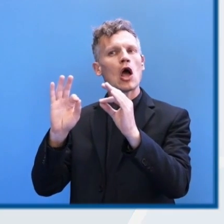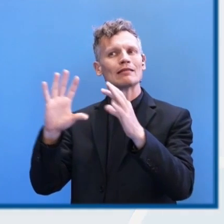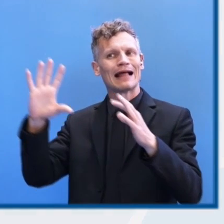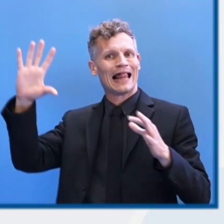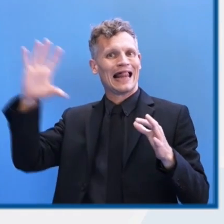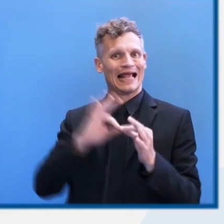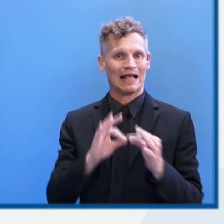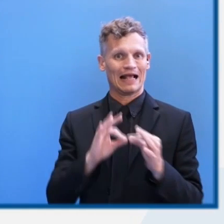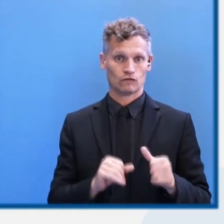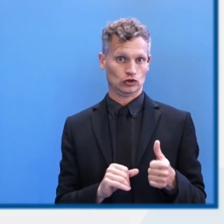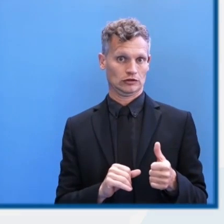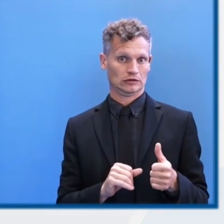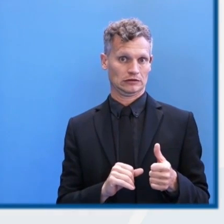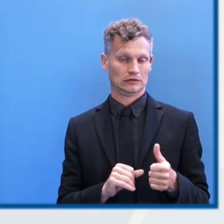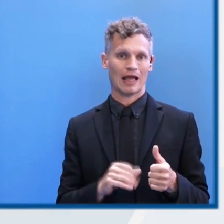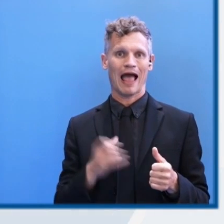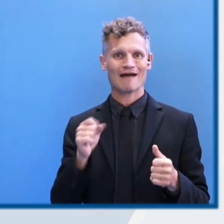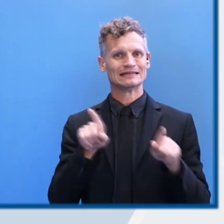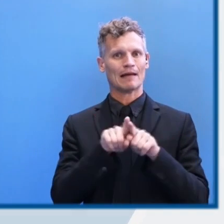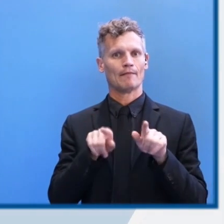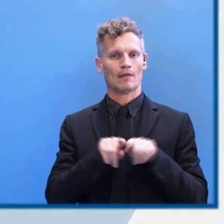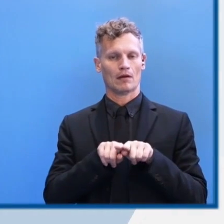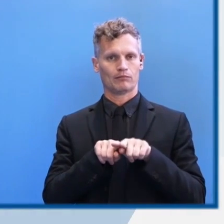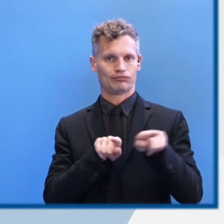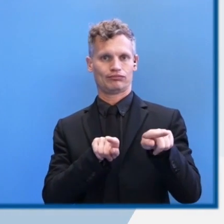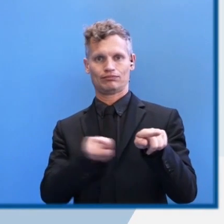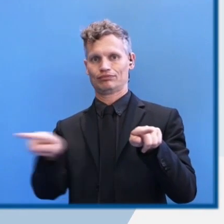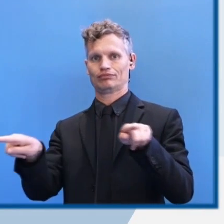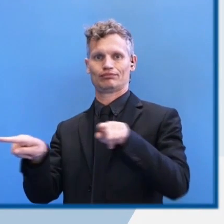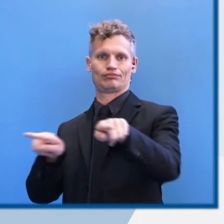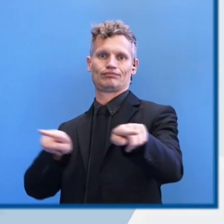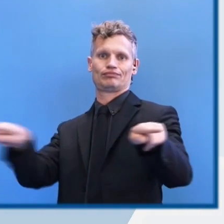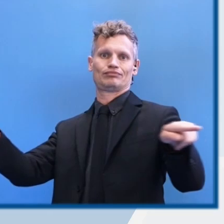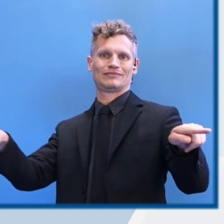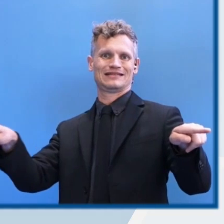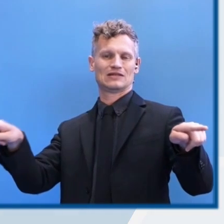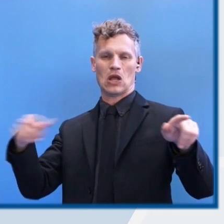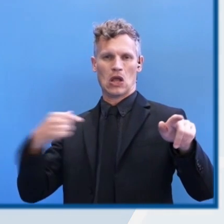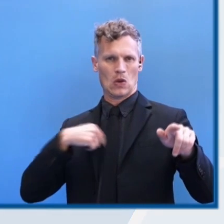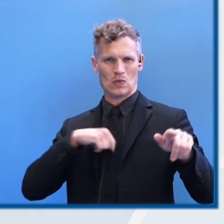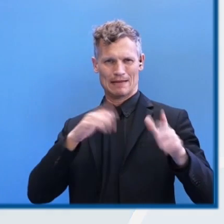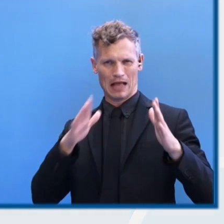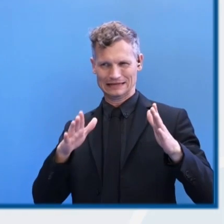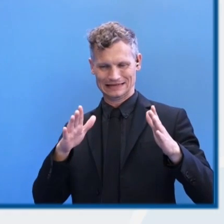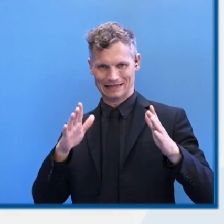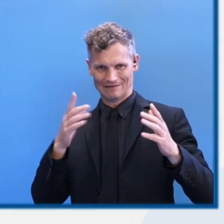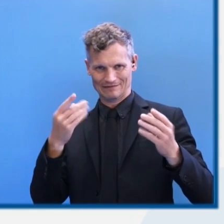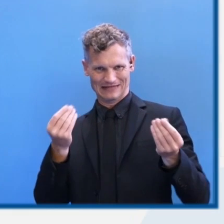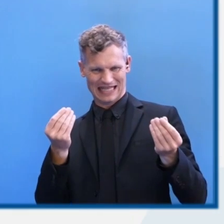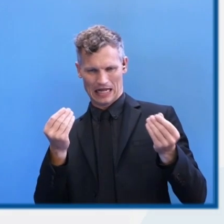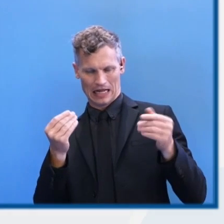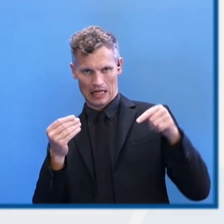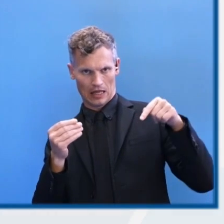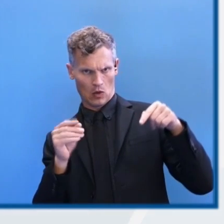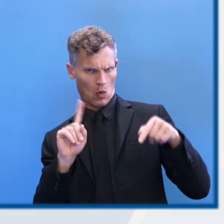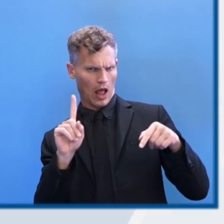something else. So that is a challenge to filter out what is actually coming from the external shock and